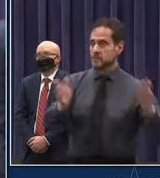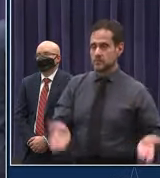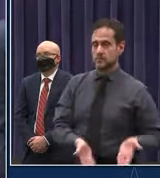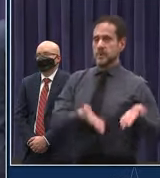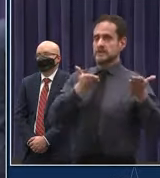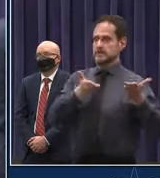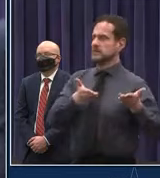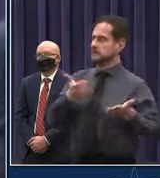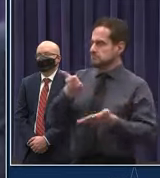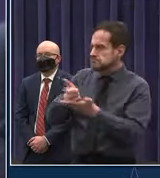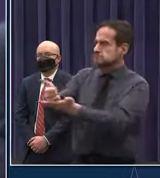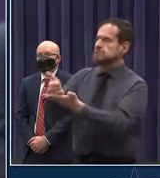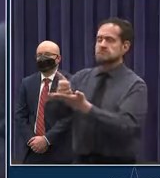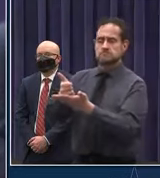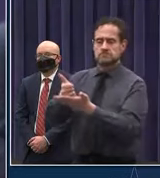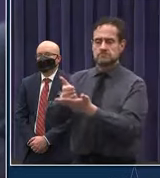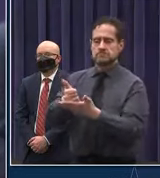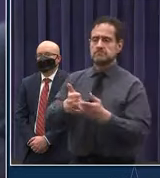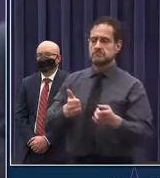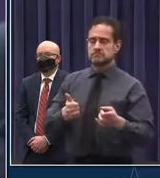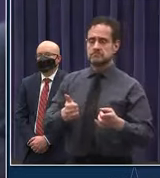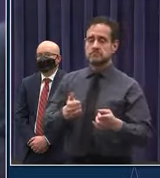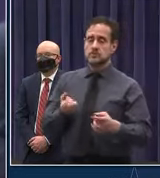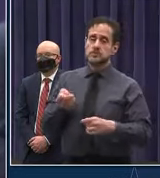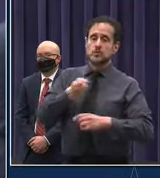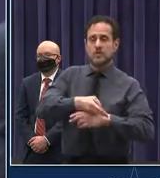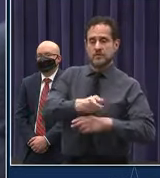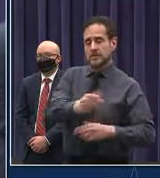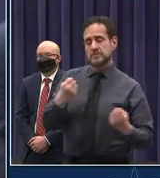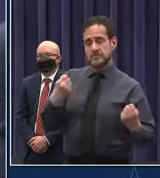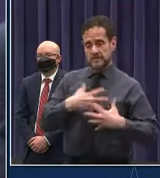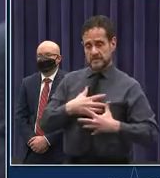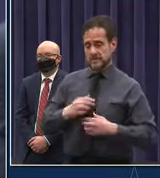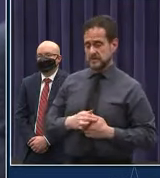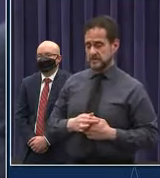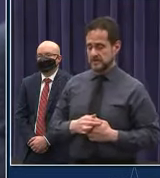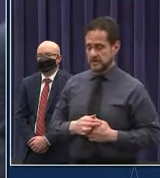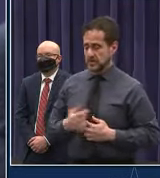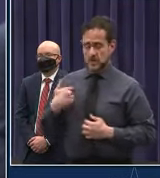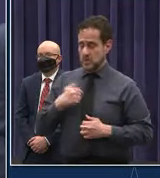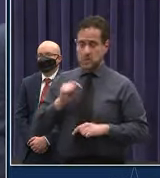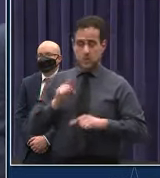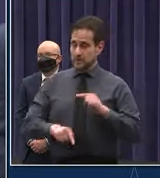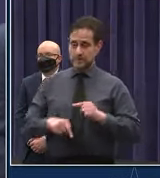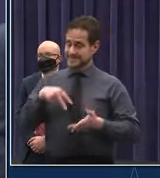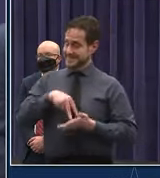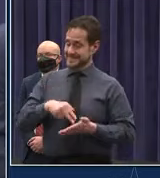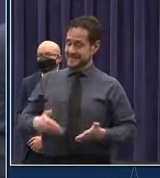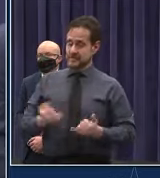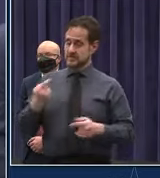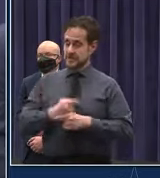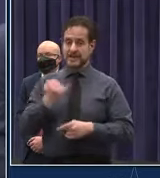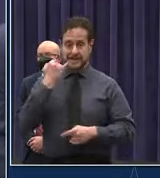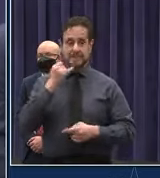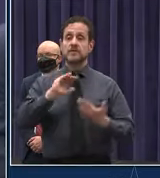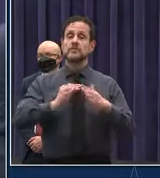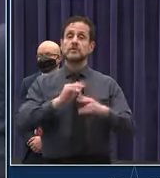so many shootings and so many homicides, you know, we get asked all the time, what's going to be different about this